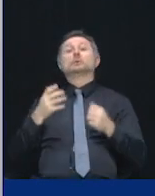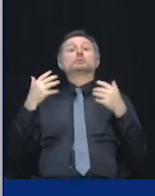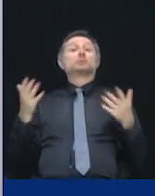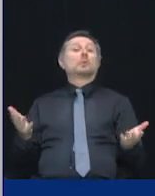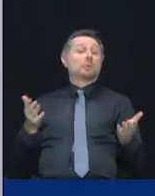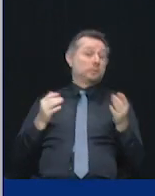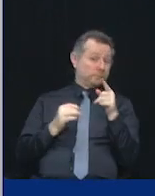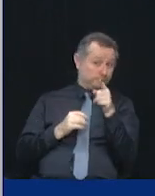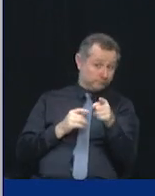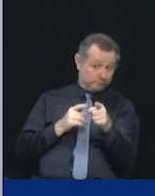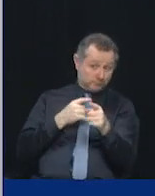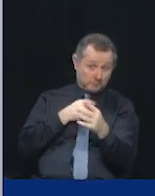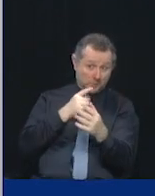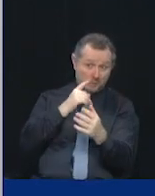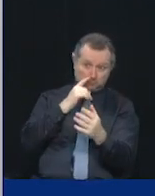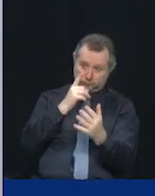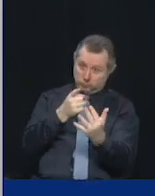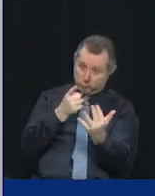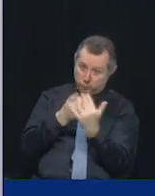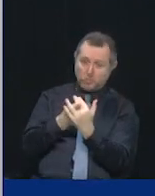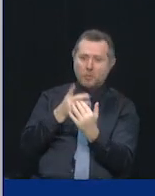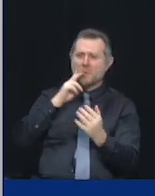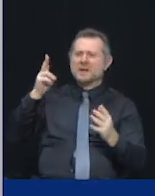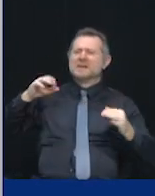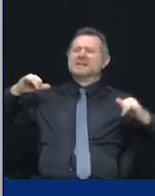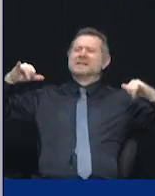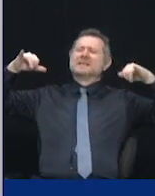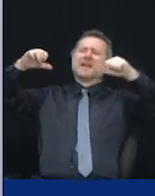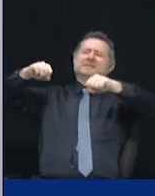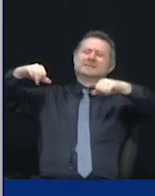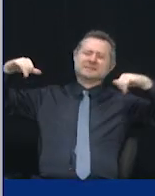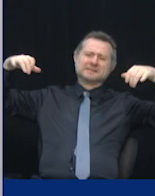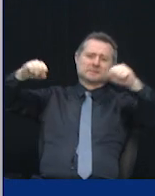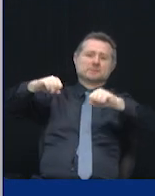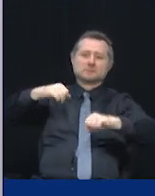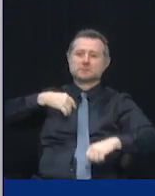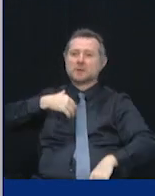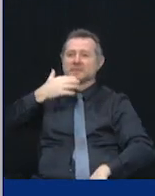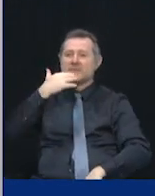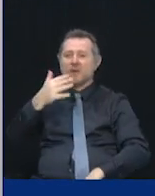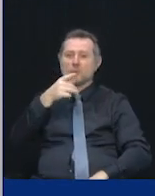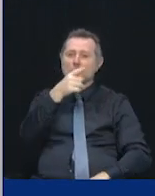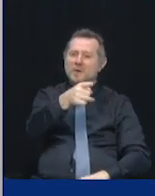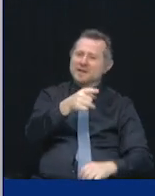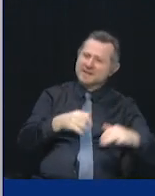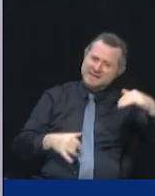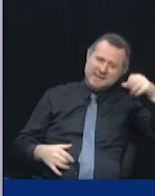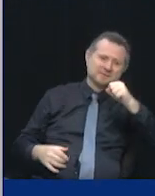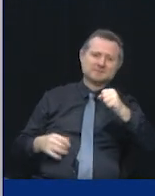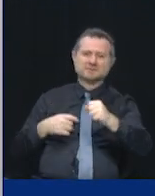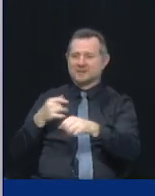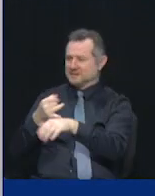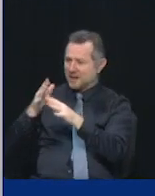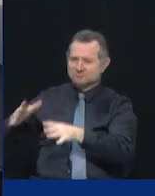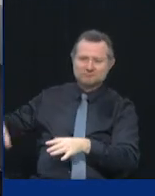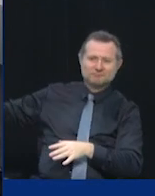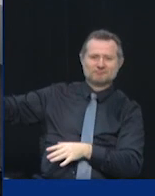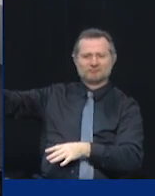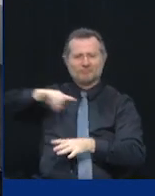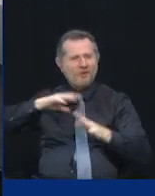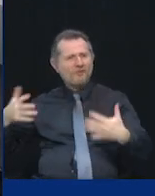yes, yes, yes. Thank you for saying yes to Islander Nation today. Thank you. My pleasure,